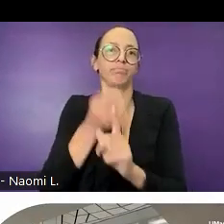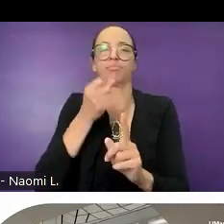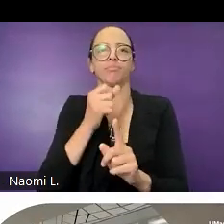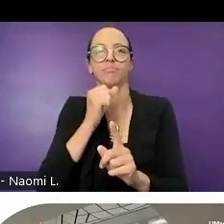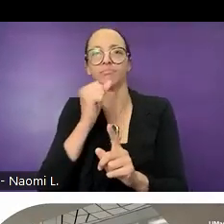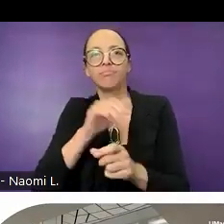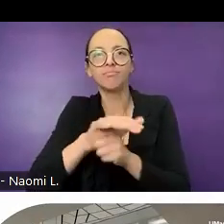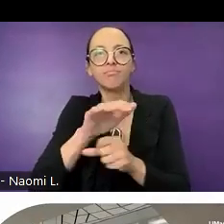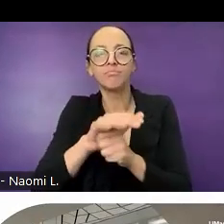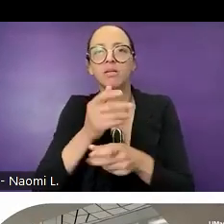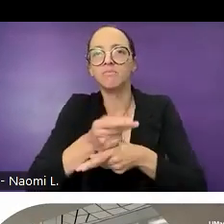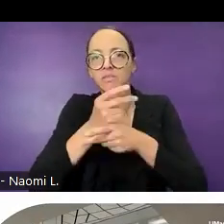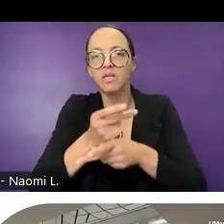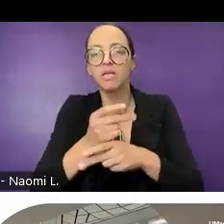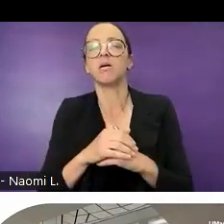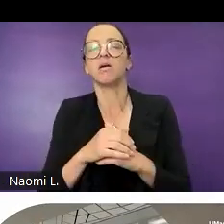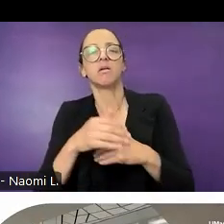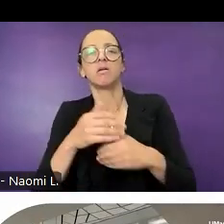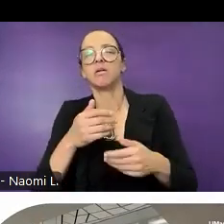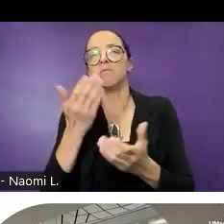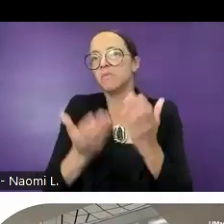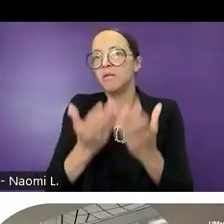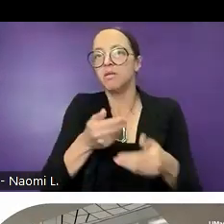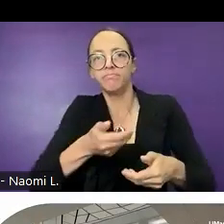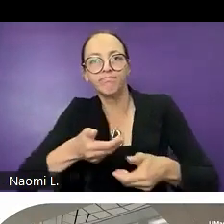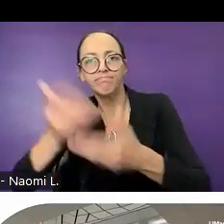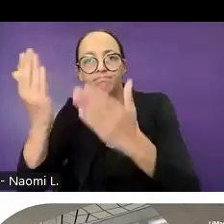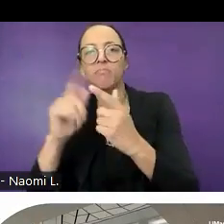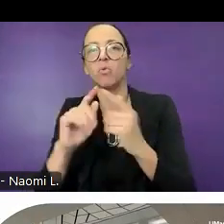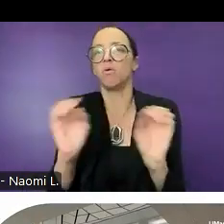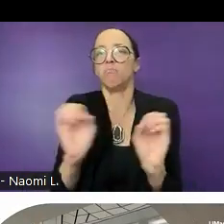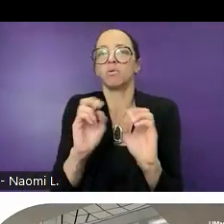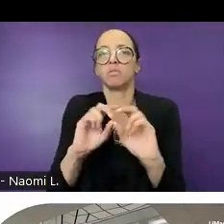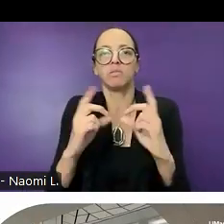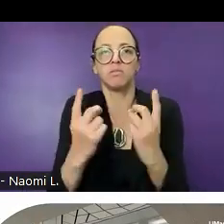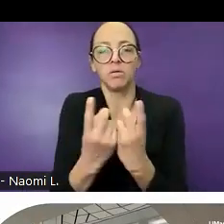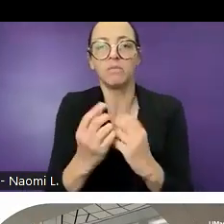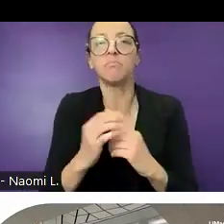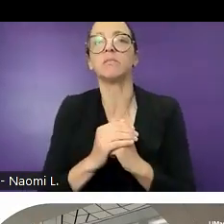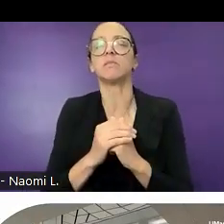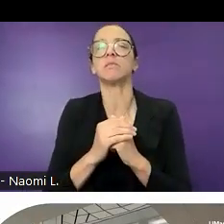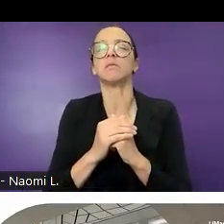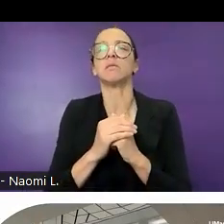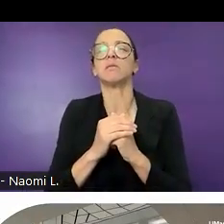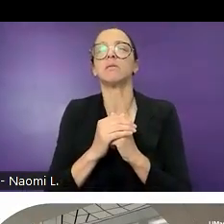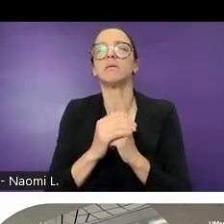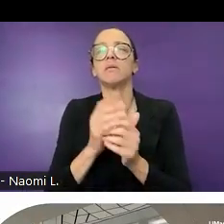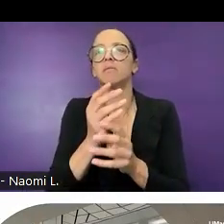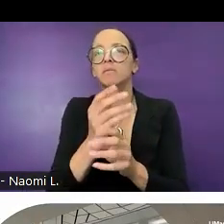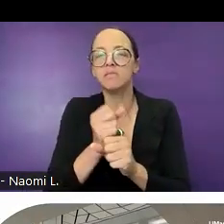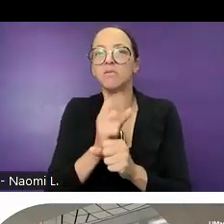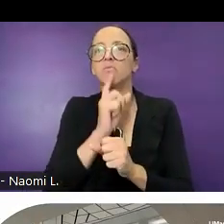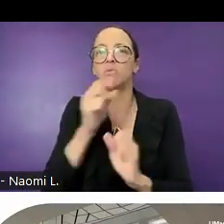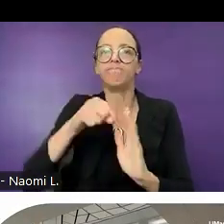long-term recovery in a rehab facility, or even significant services at home. And so by aiming to improve care for